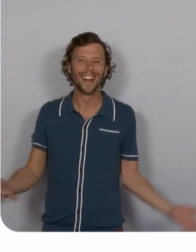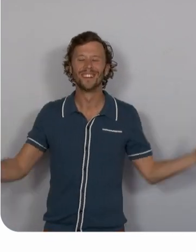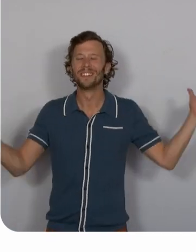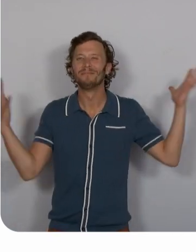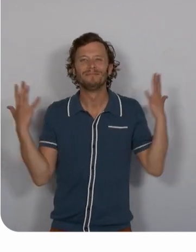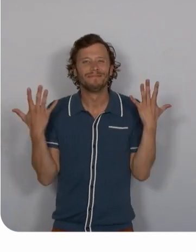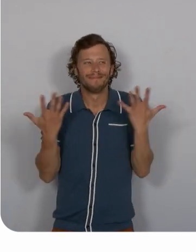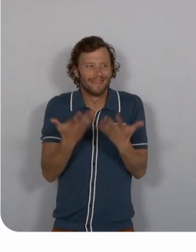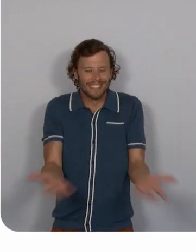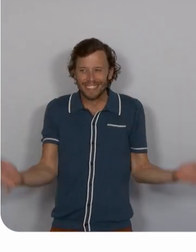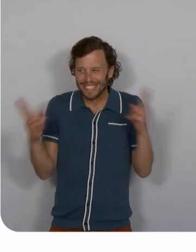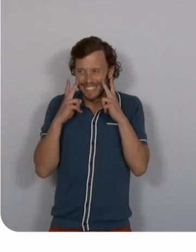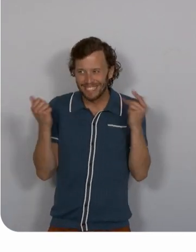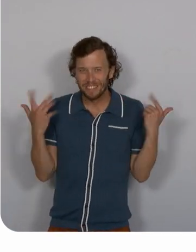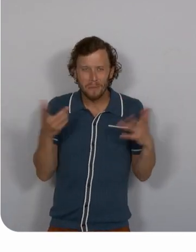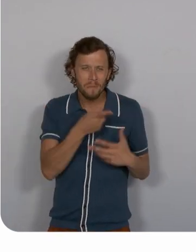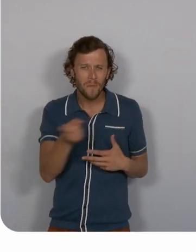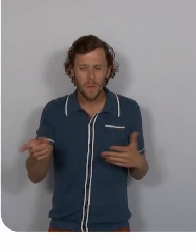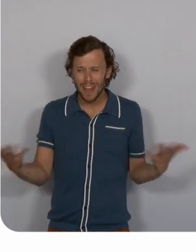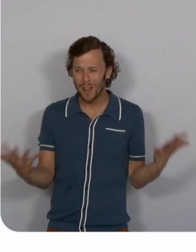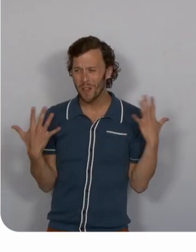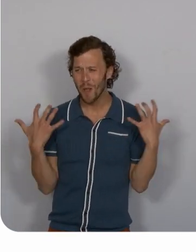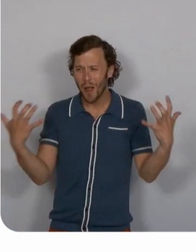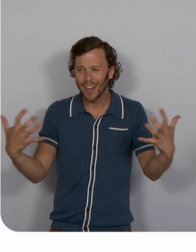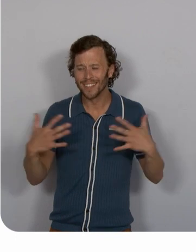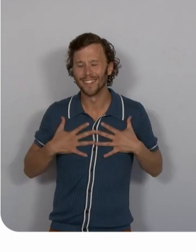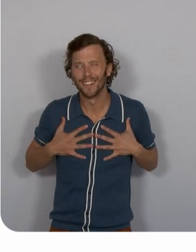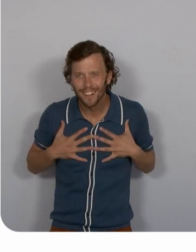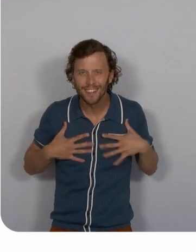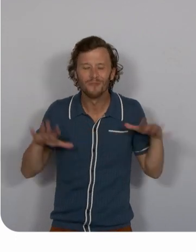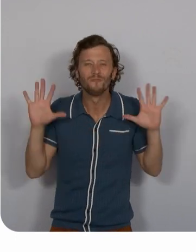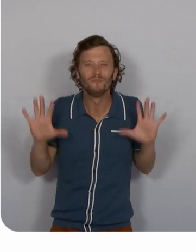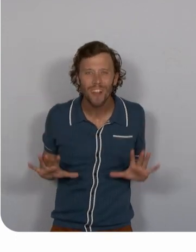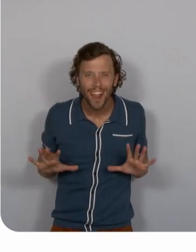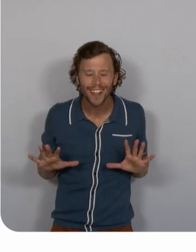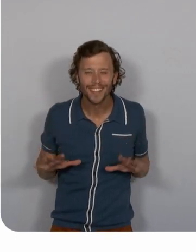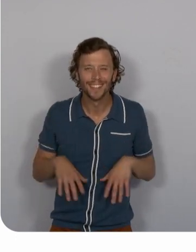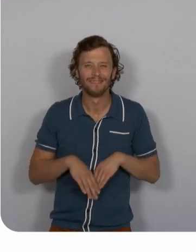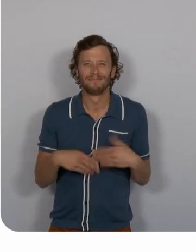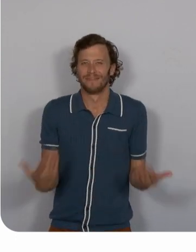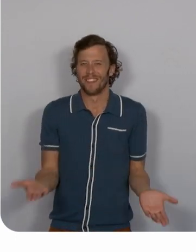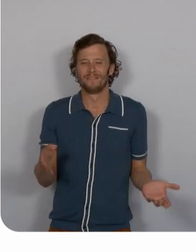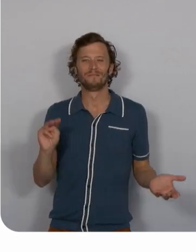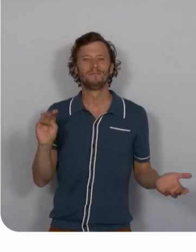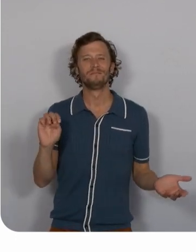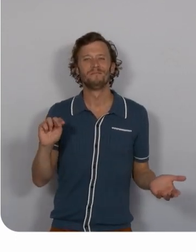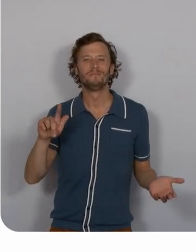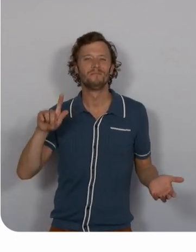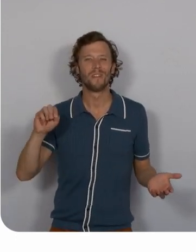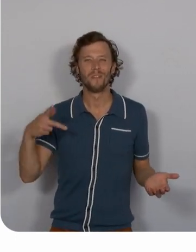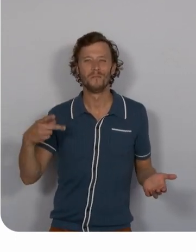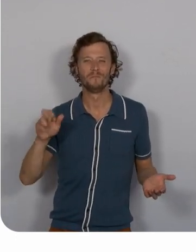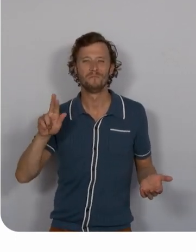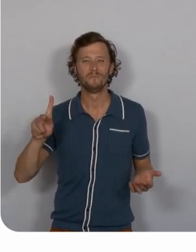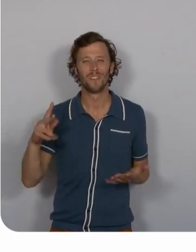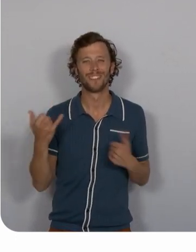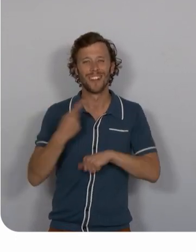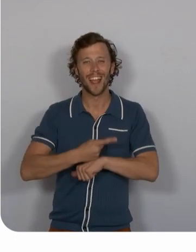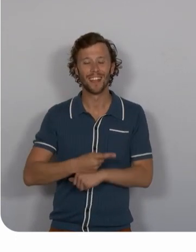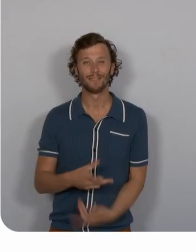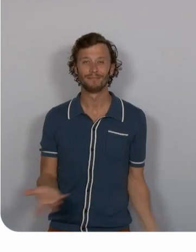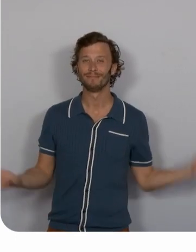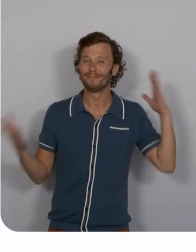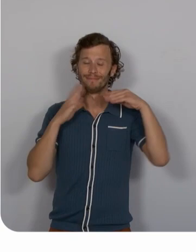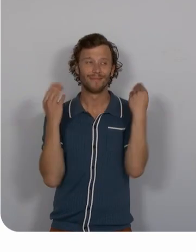Great to see so many of you in the audience here in Menlo Park today. We are so proud of what Quest